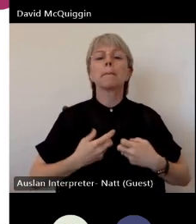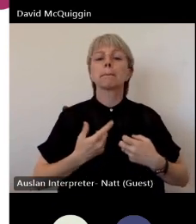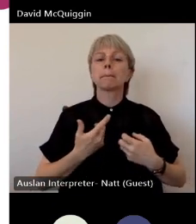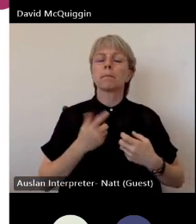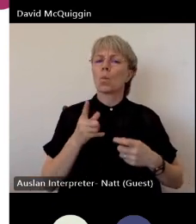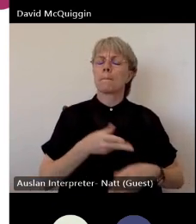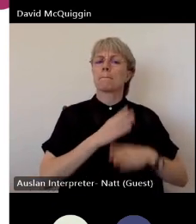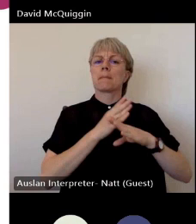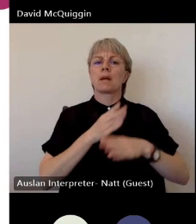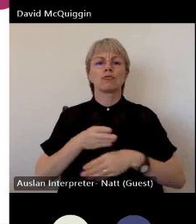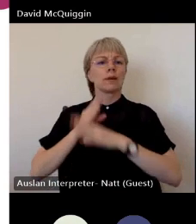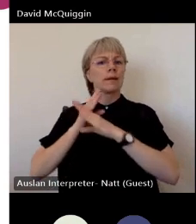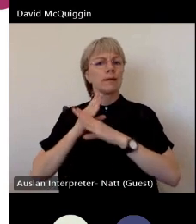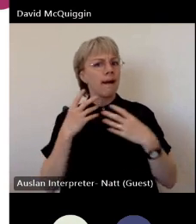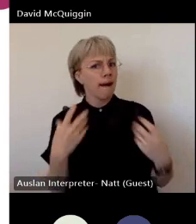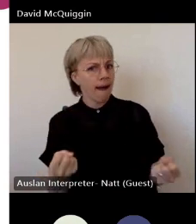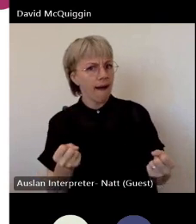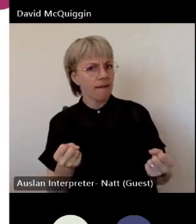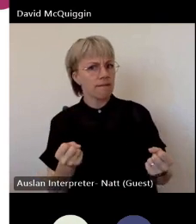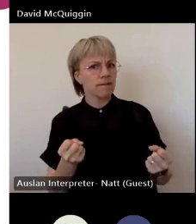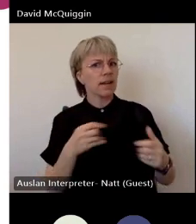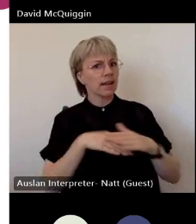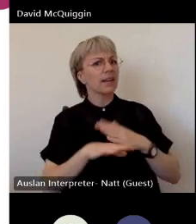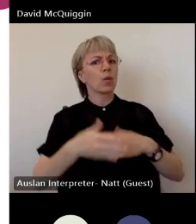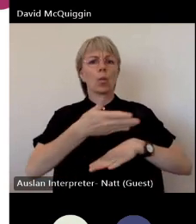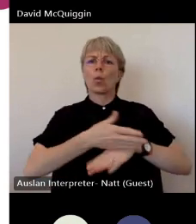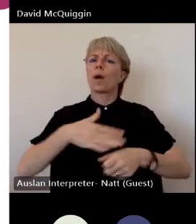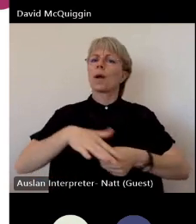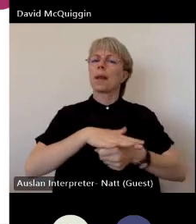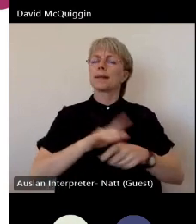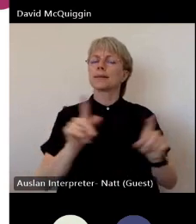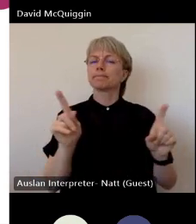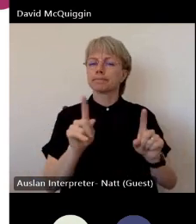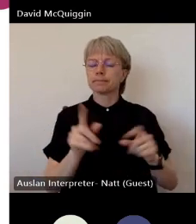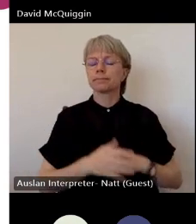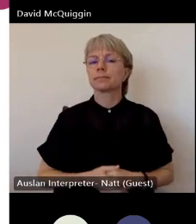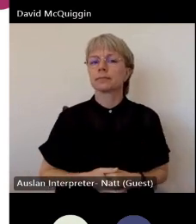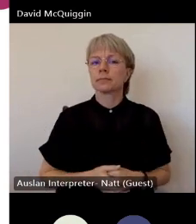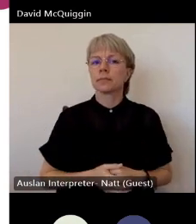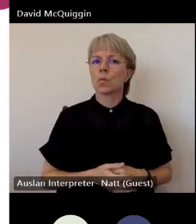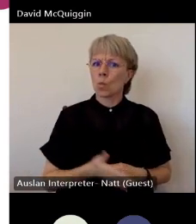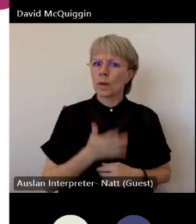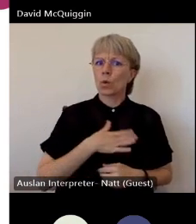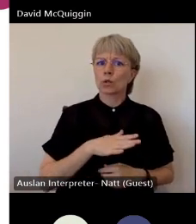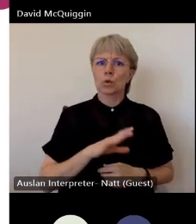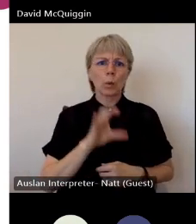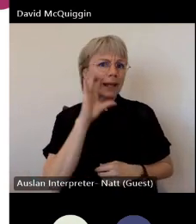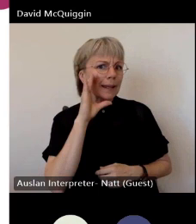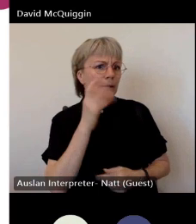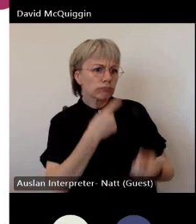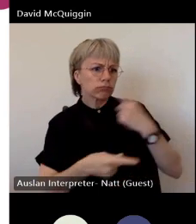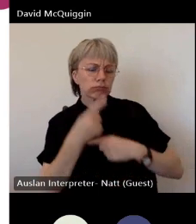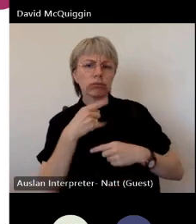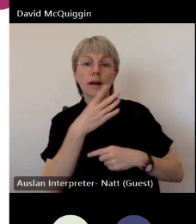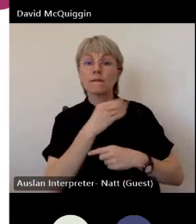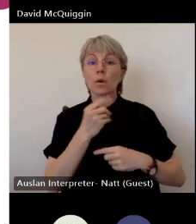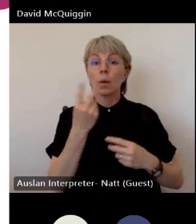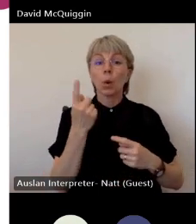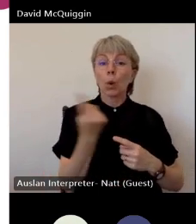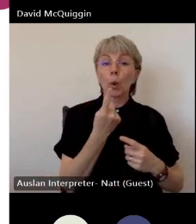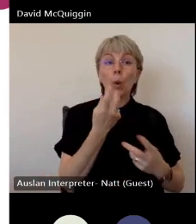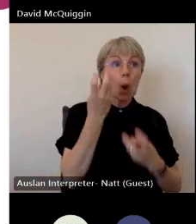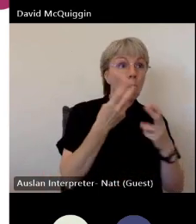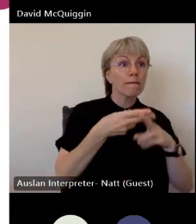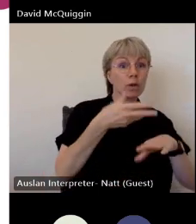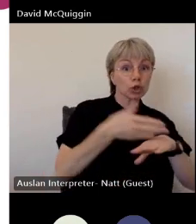barriers that people with disability face in the workplace. We particularly wanted to hear from job seekers, employees,